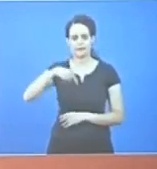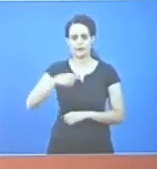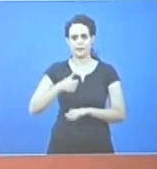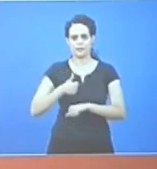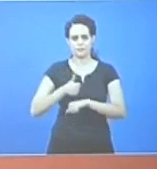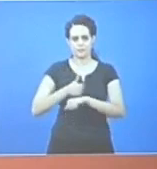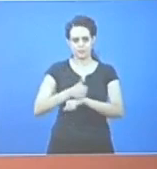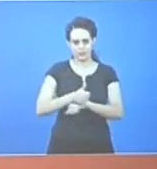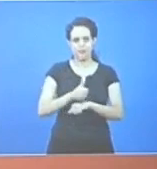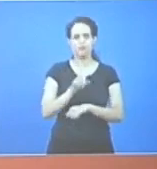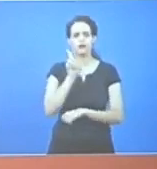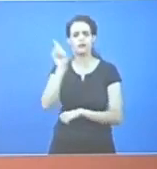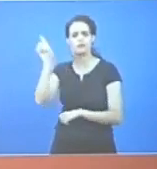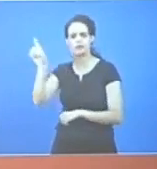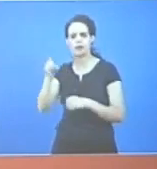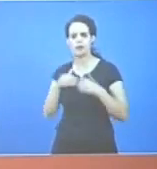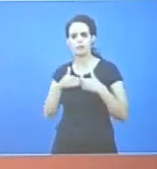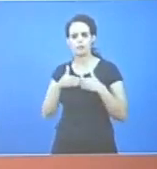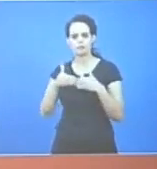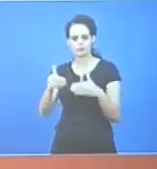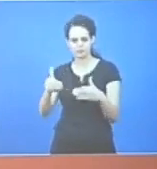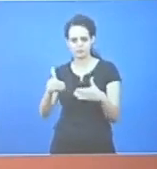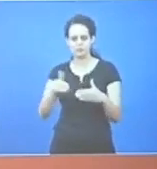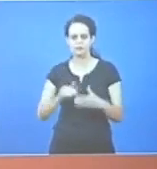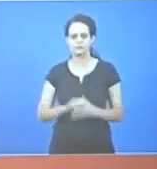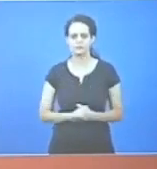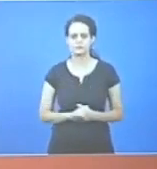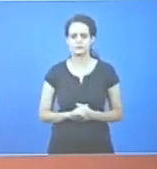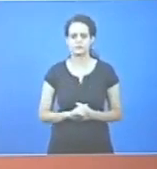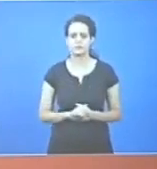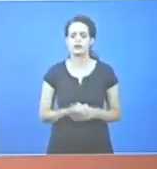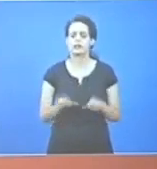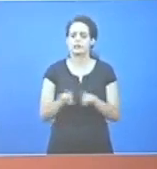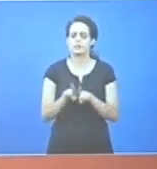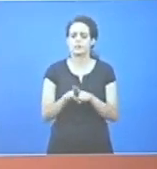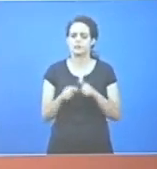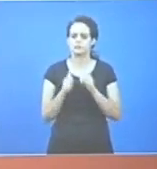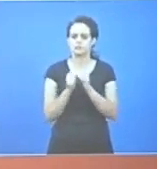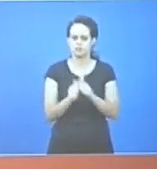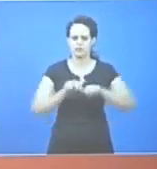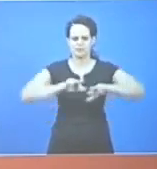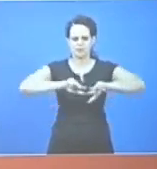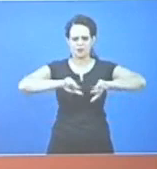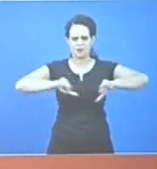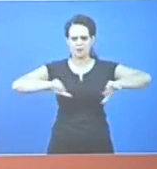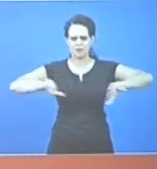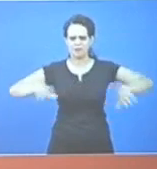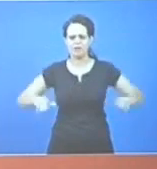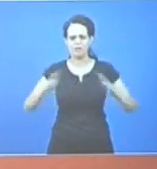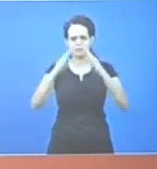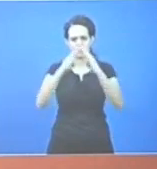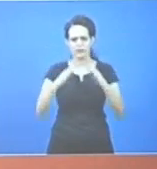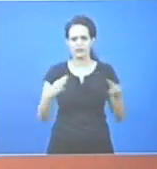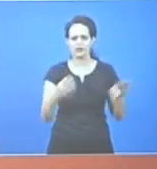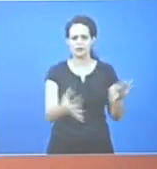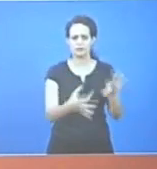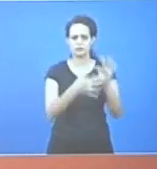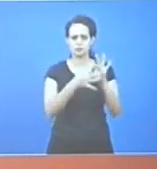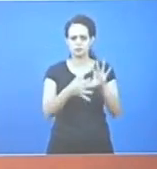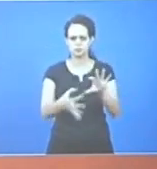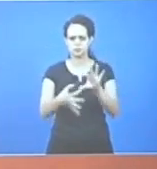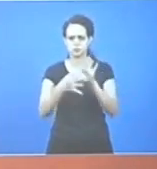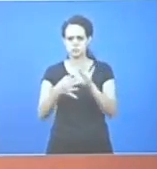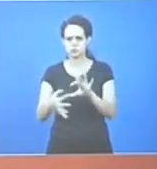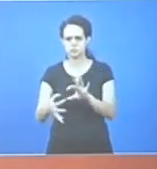of Domingos Martins, where we are participating on the first period and the beginners. All the Manahims